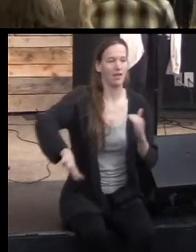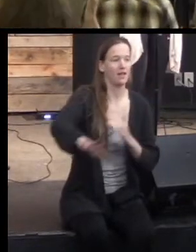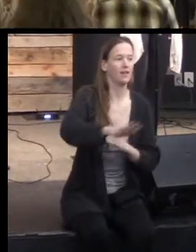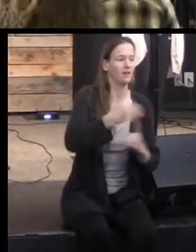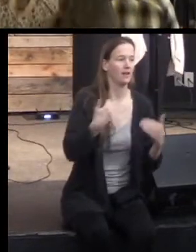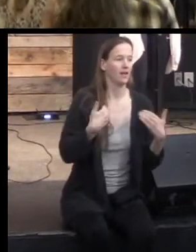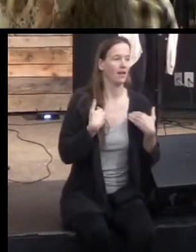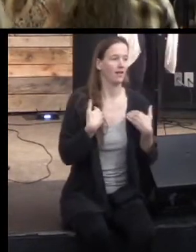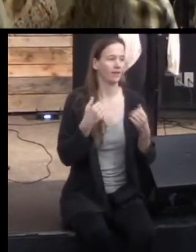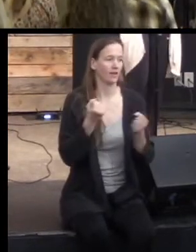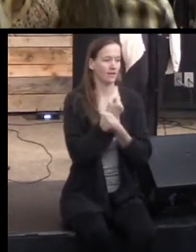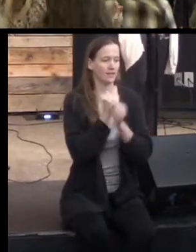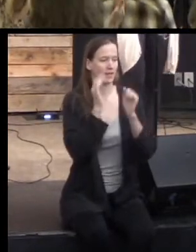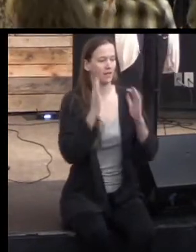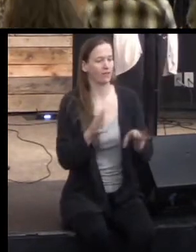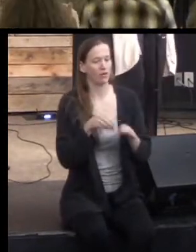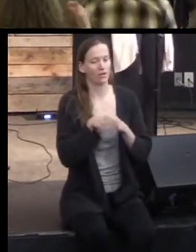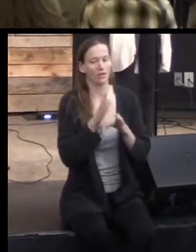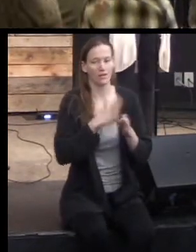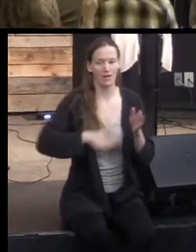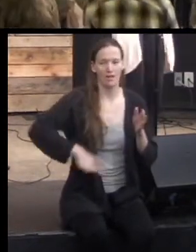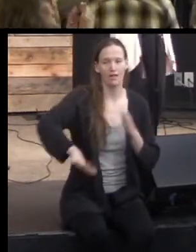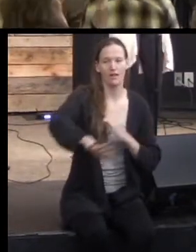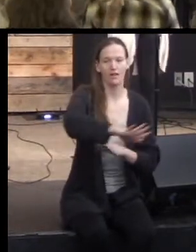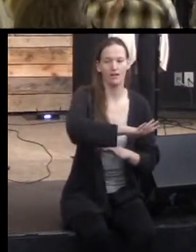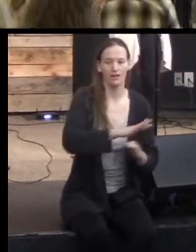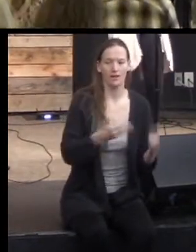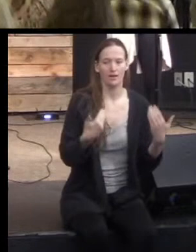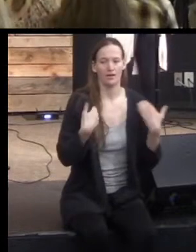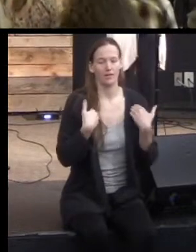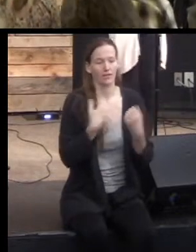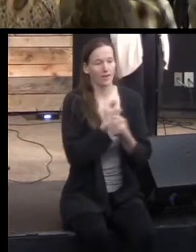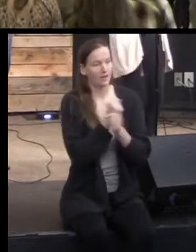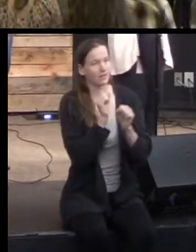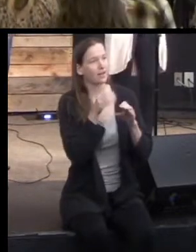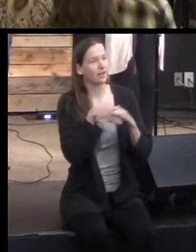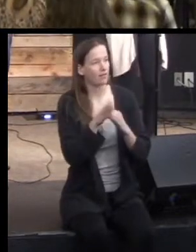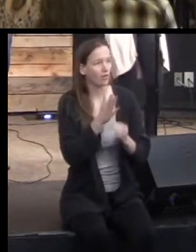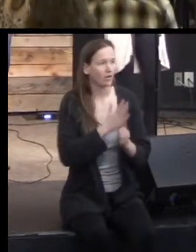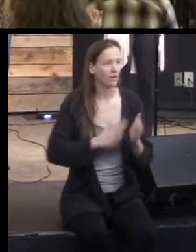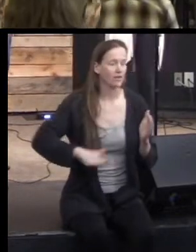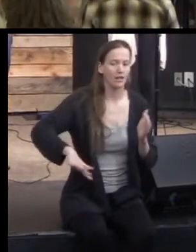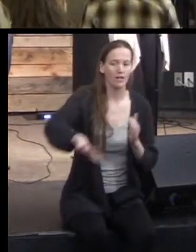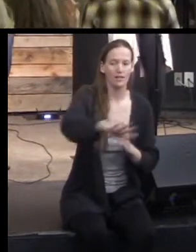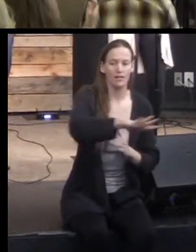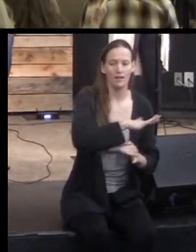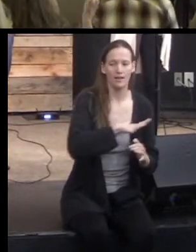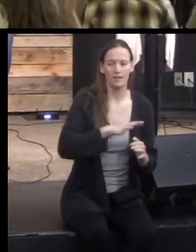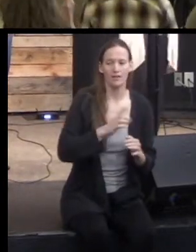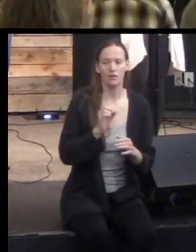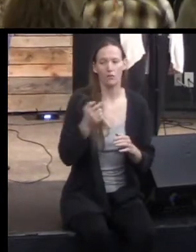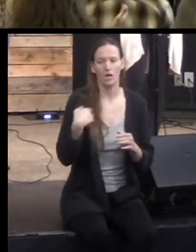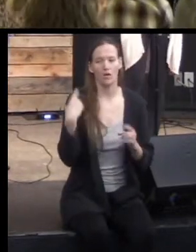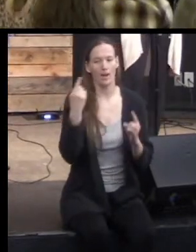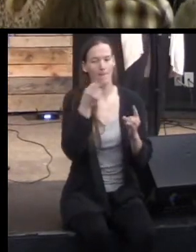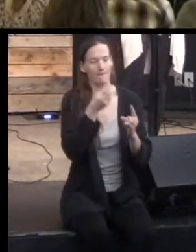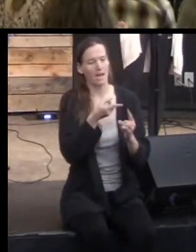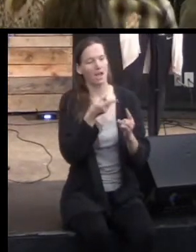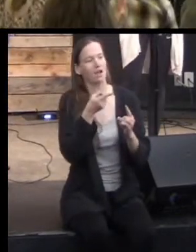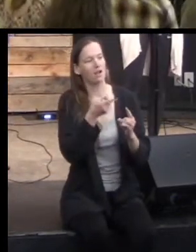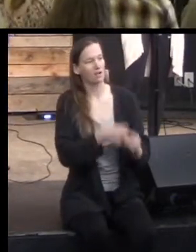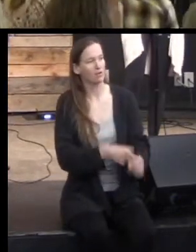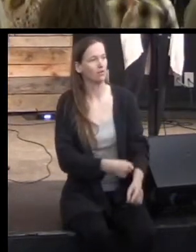that land. I've got a Savior in that land. I've got a Savior in that land where